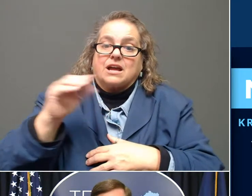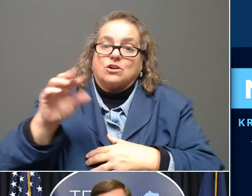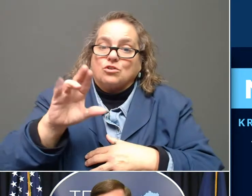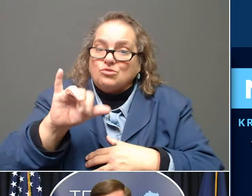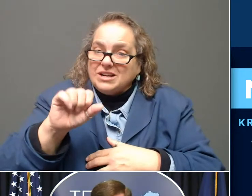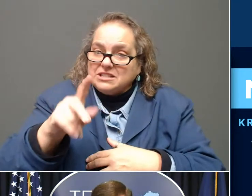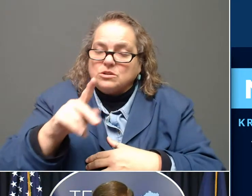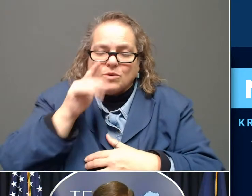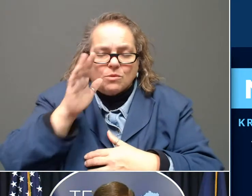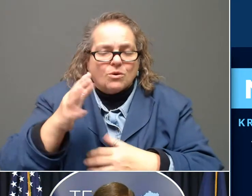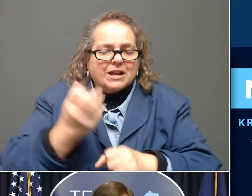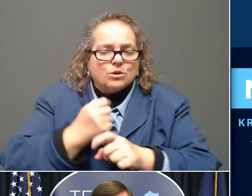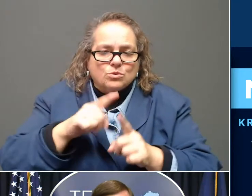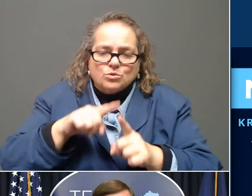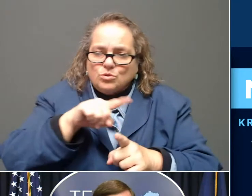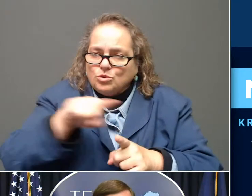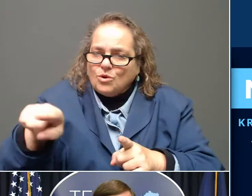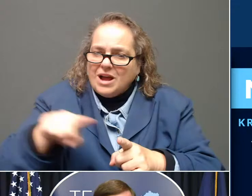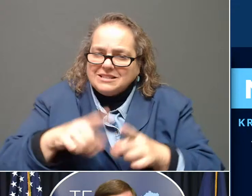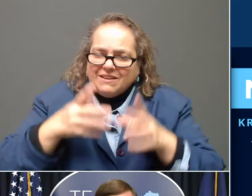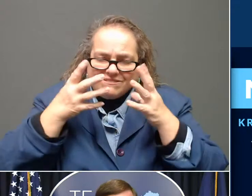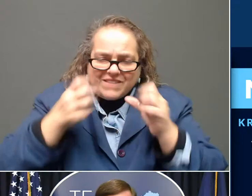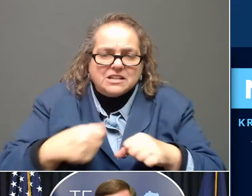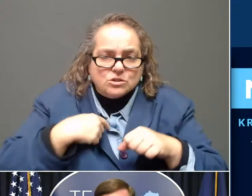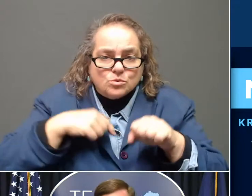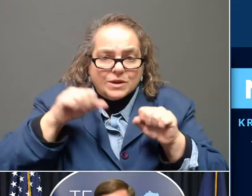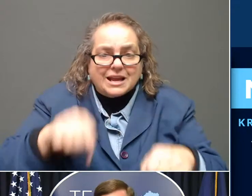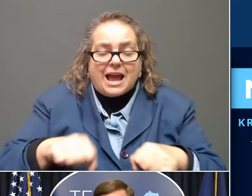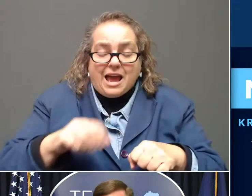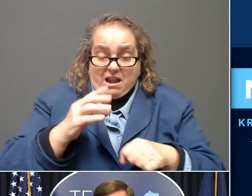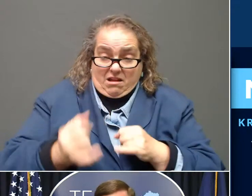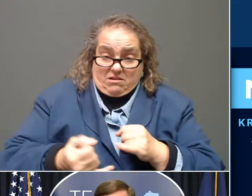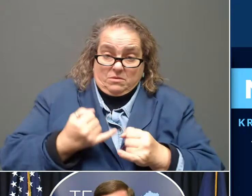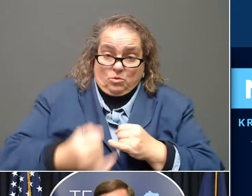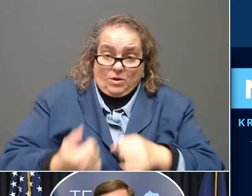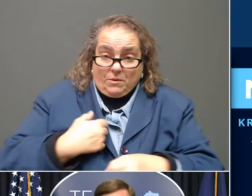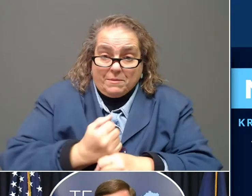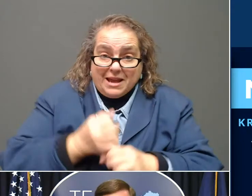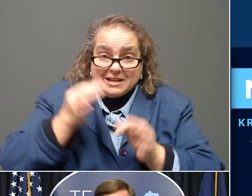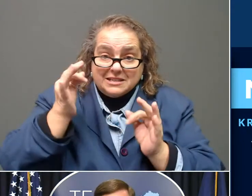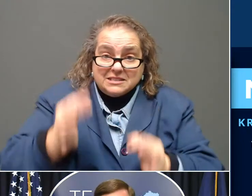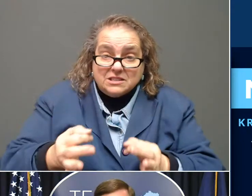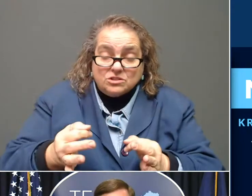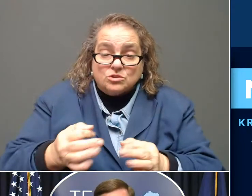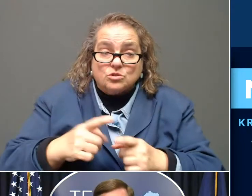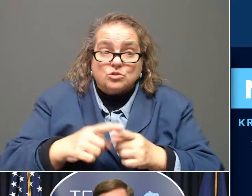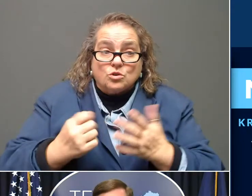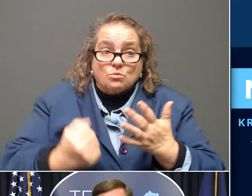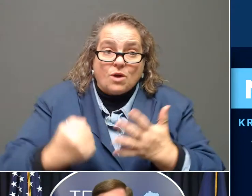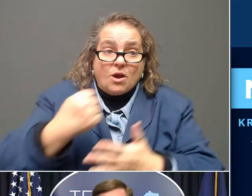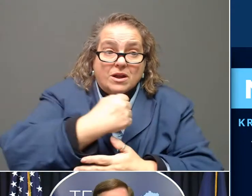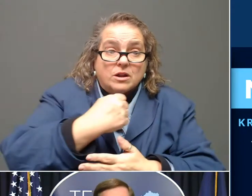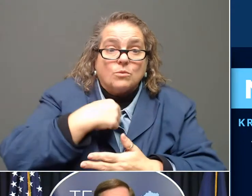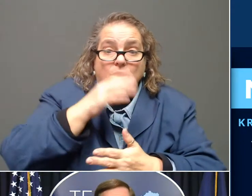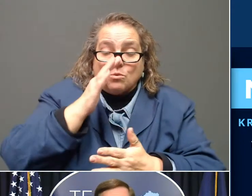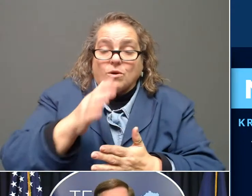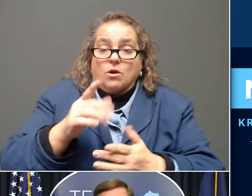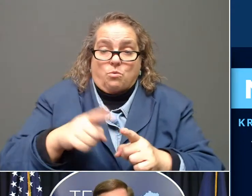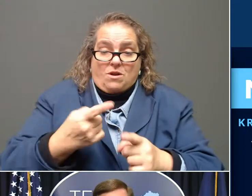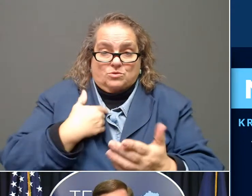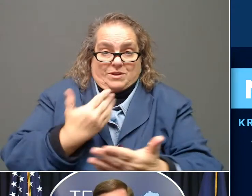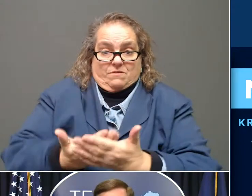who's more essential than who for society. And I wish they hadn't gone down that path in many